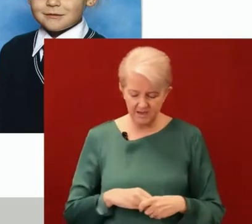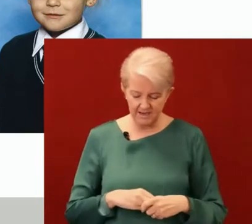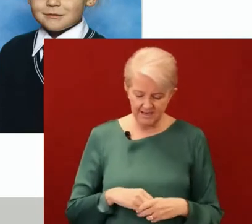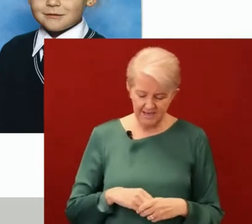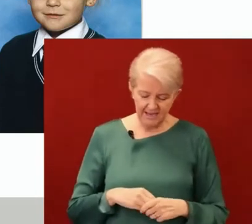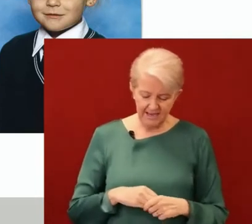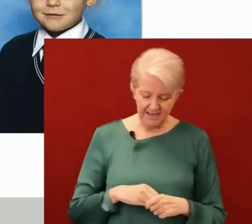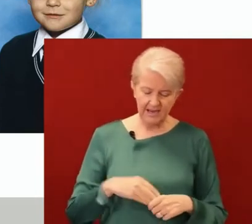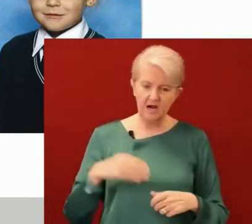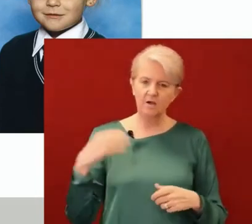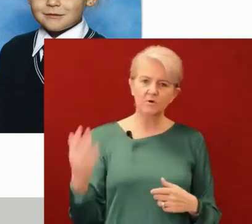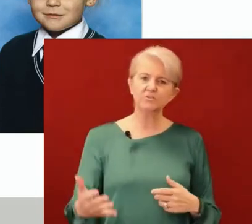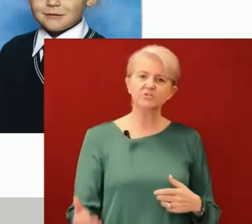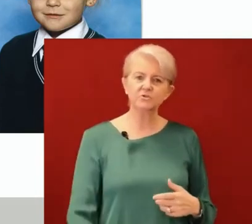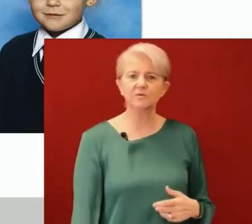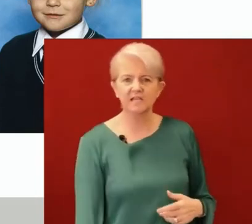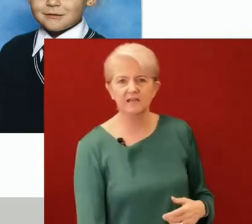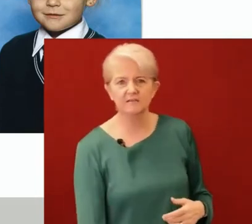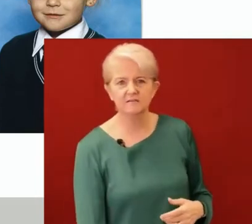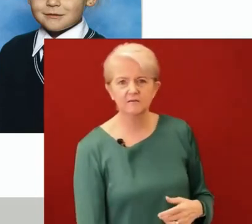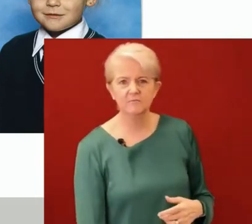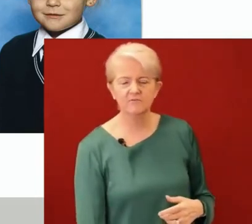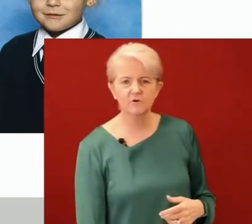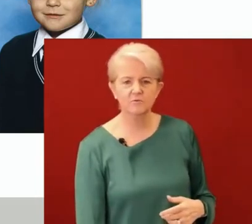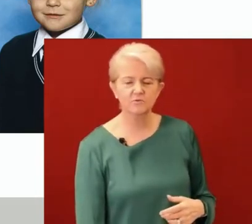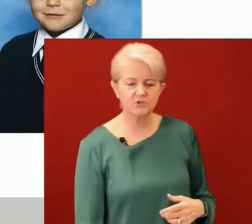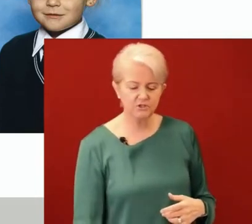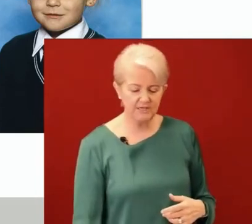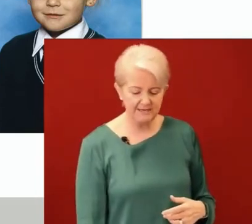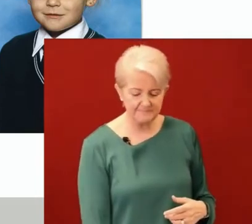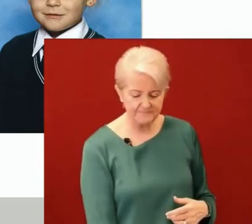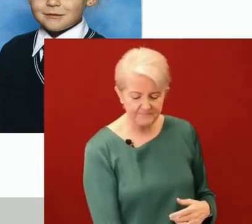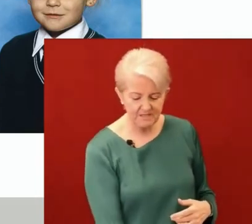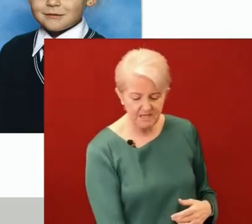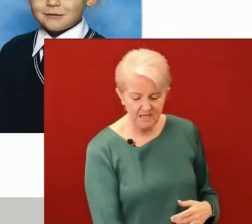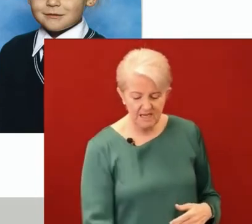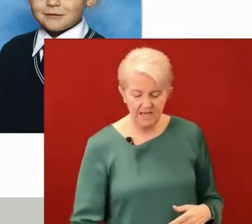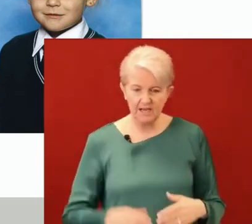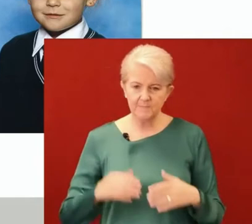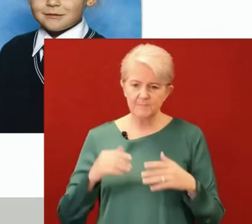passing me by. And I wanted to do it again before it was too late.